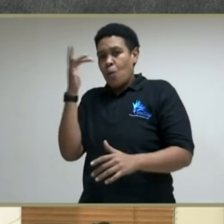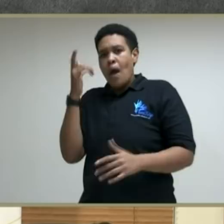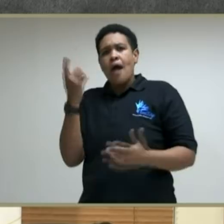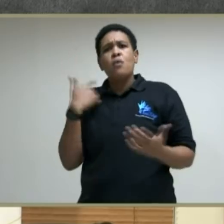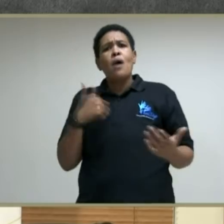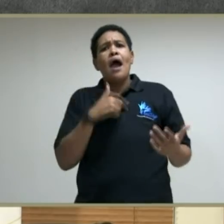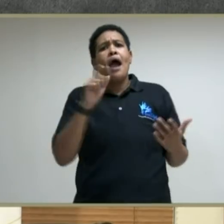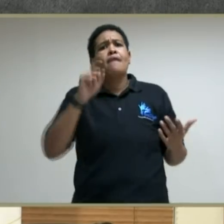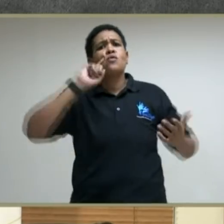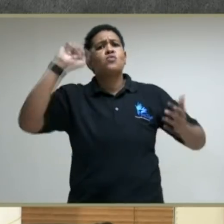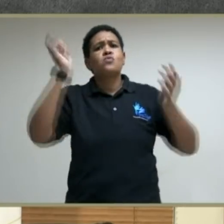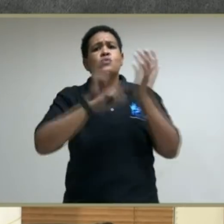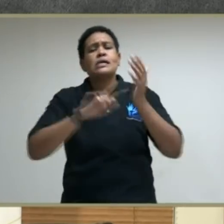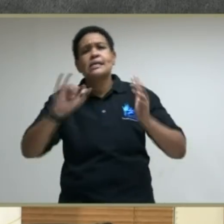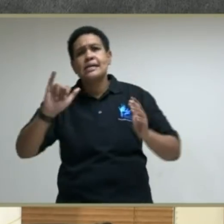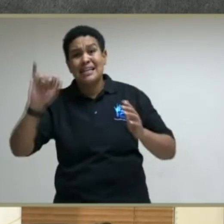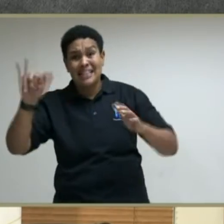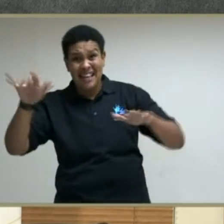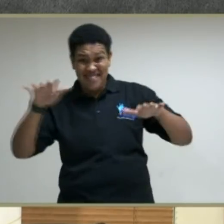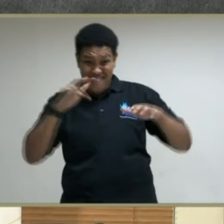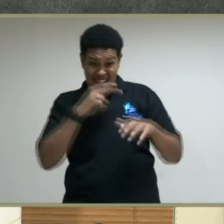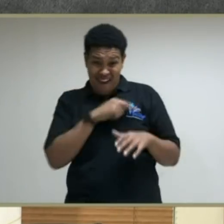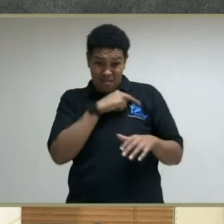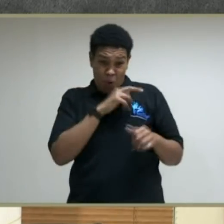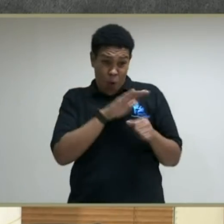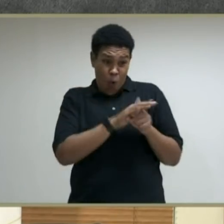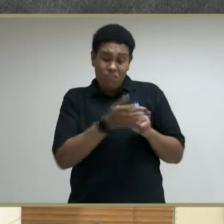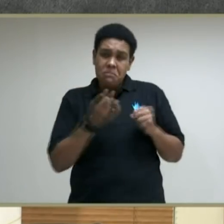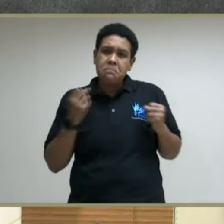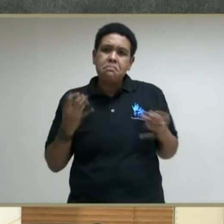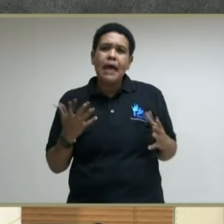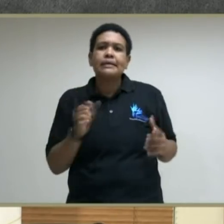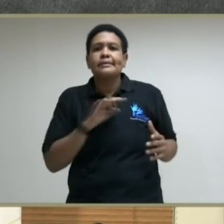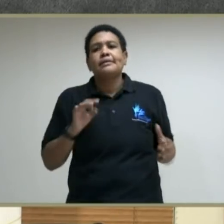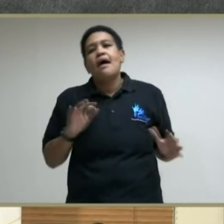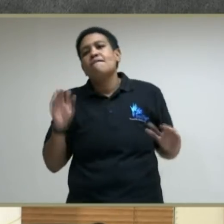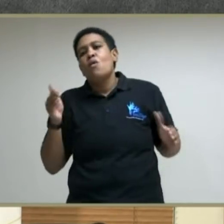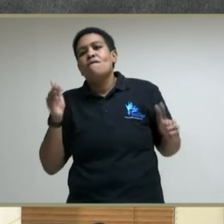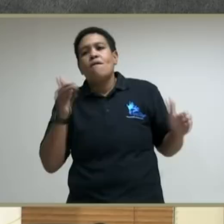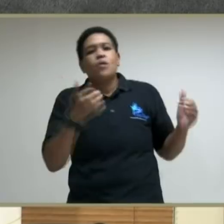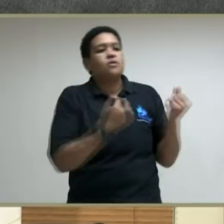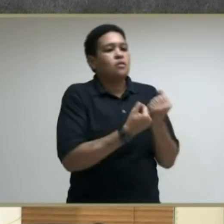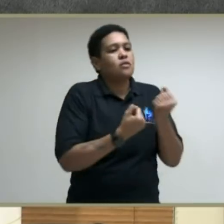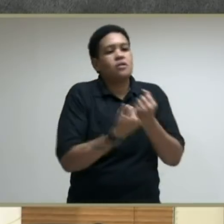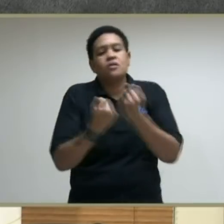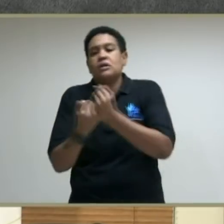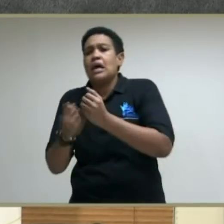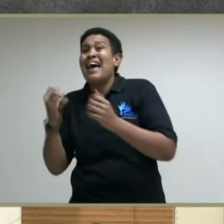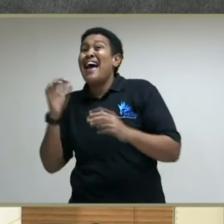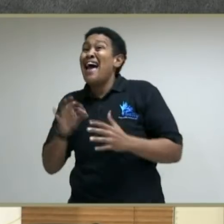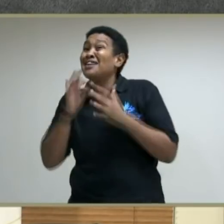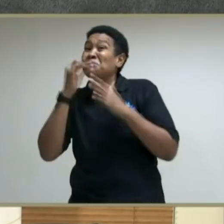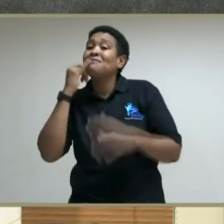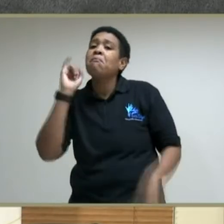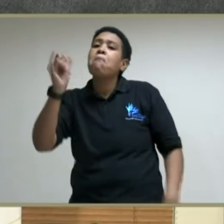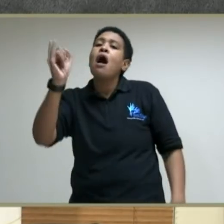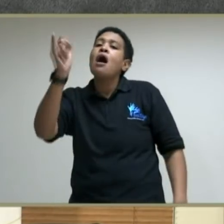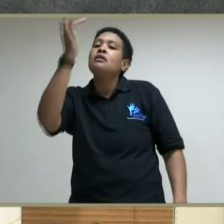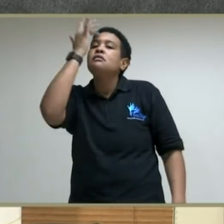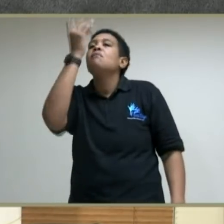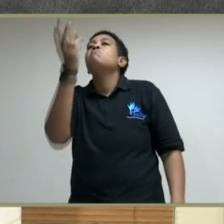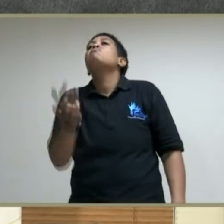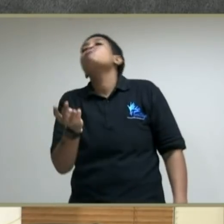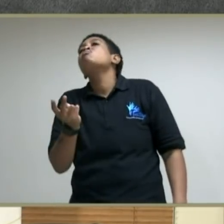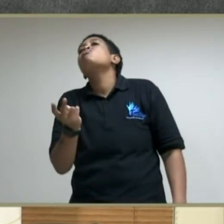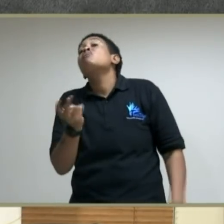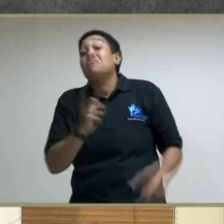we have to recognize that that takes up a significant number of staff, and especially if they're critically ill, then the ratio of